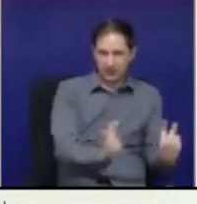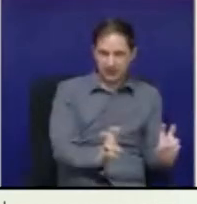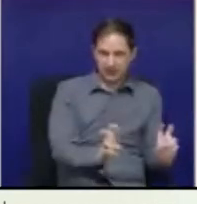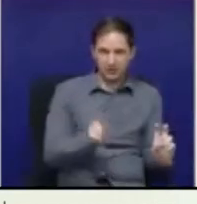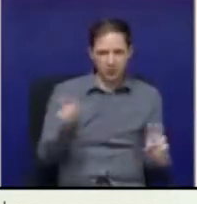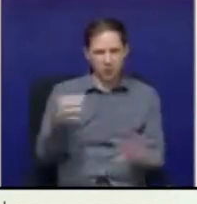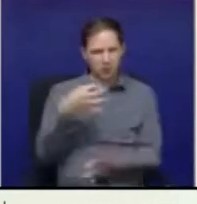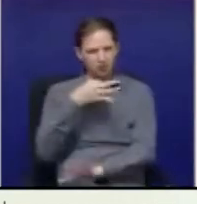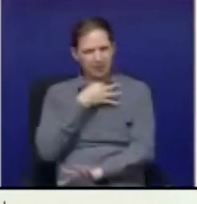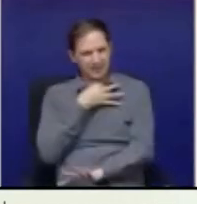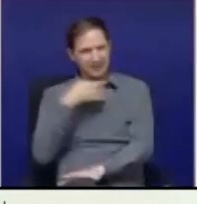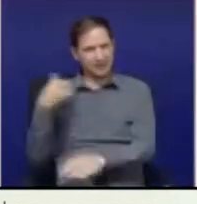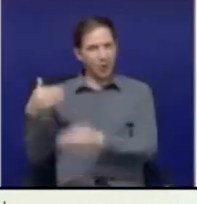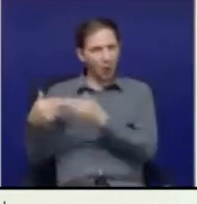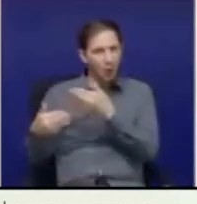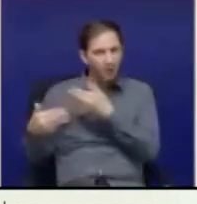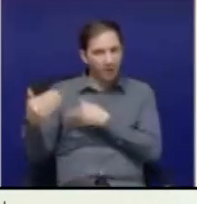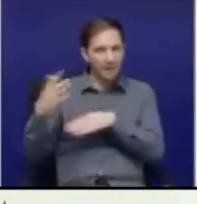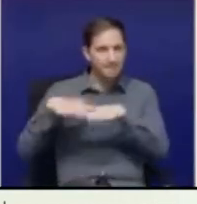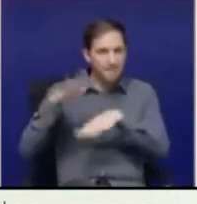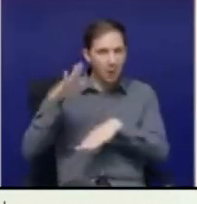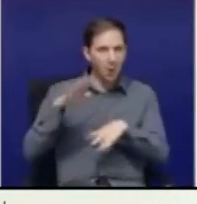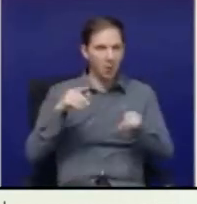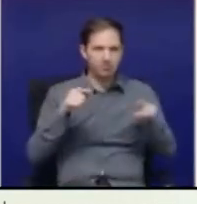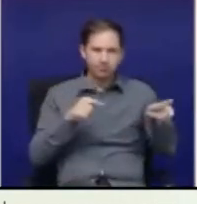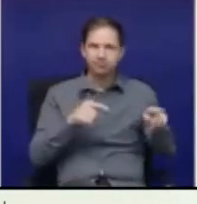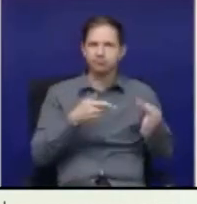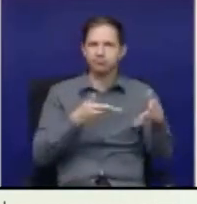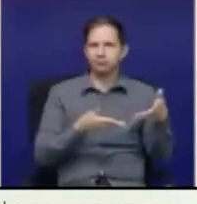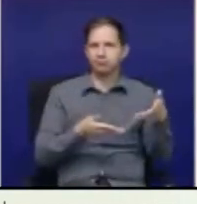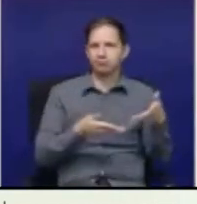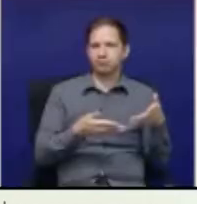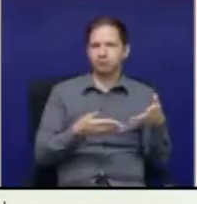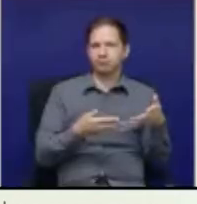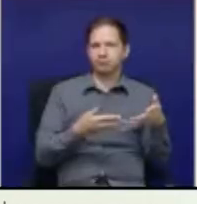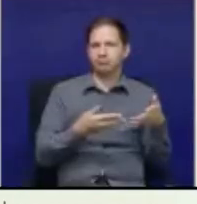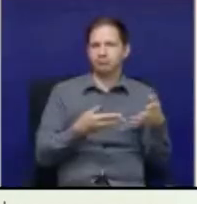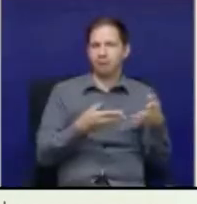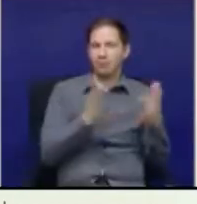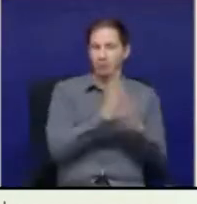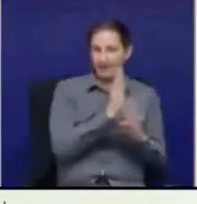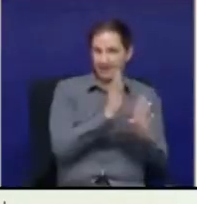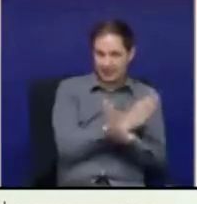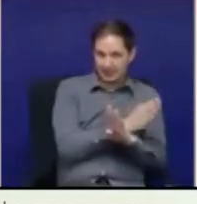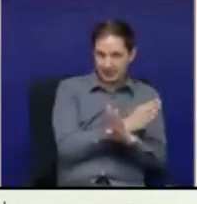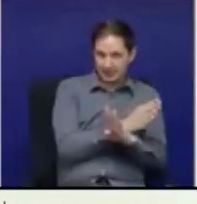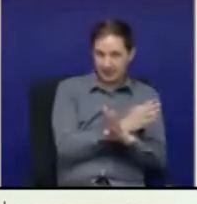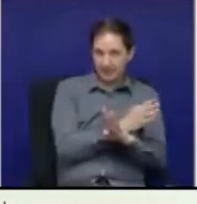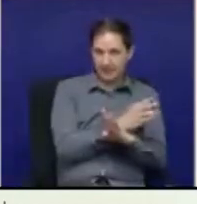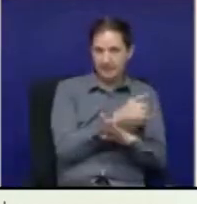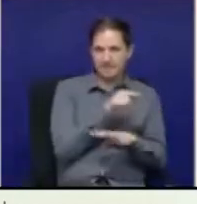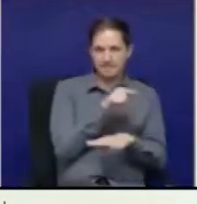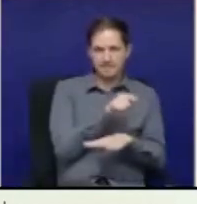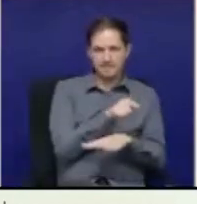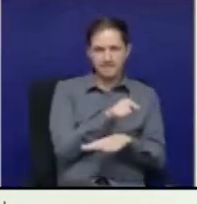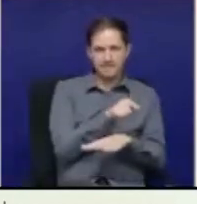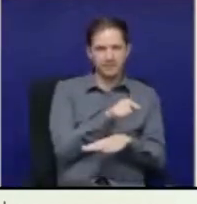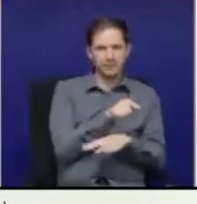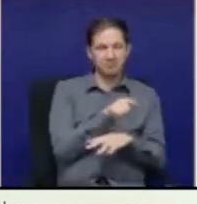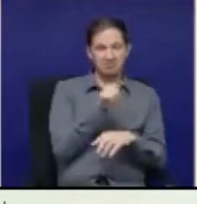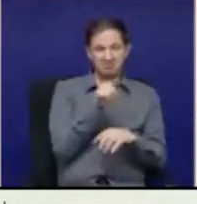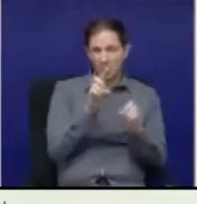viability over the increased private wheeling, trading platforms, and third-party access to public transmission infrastructure, does